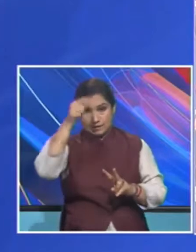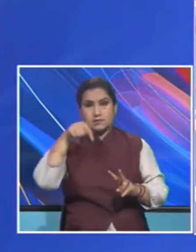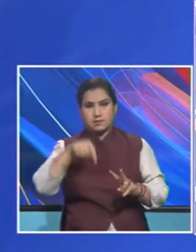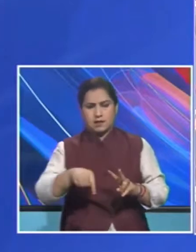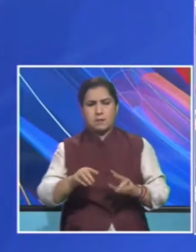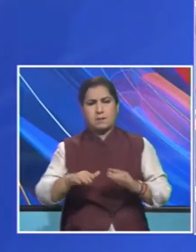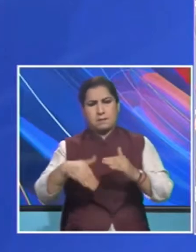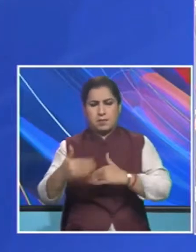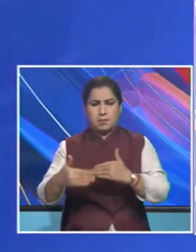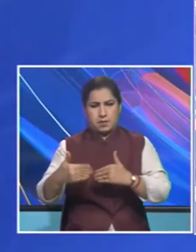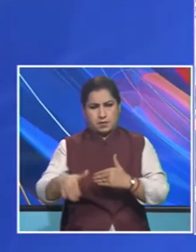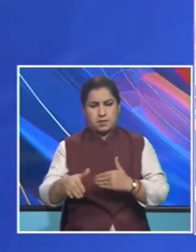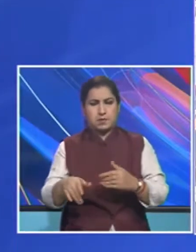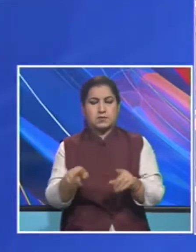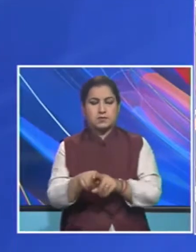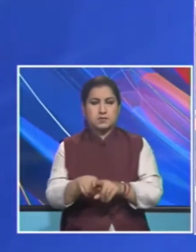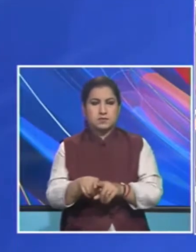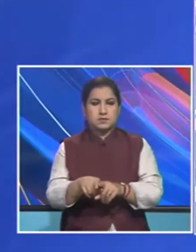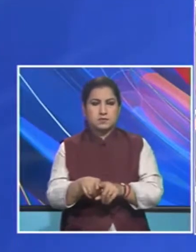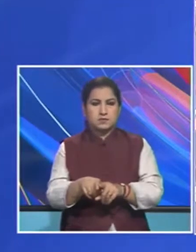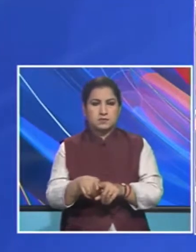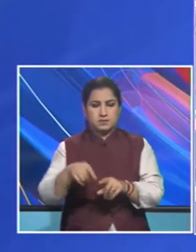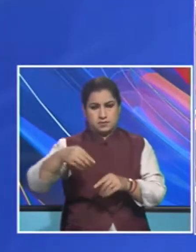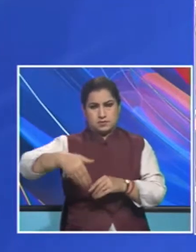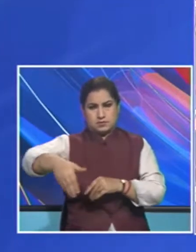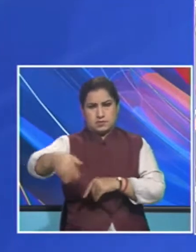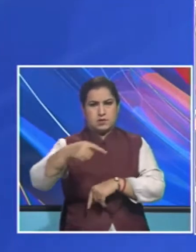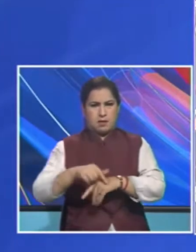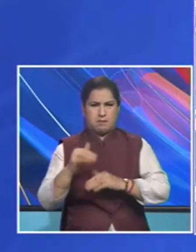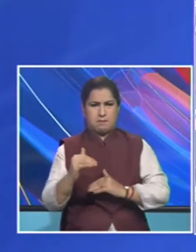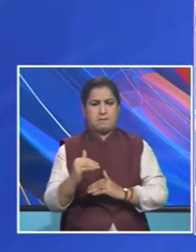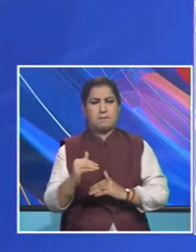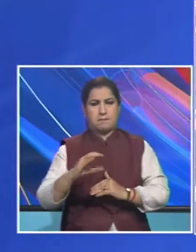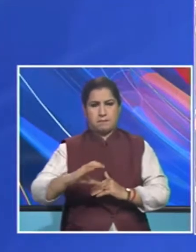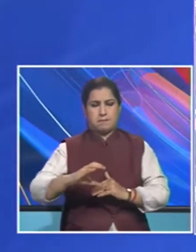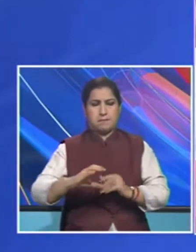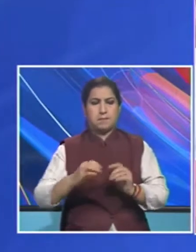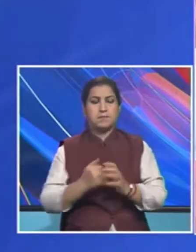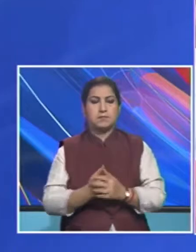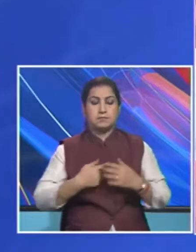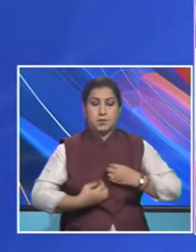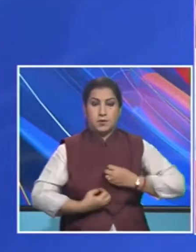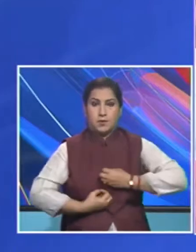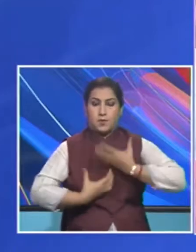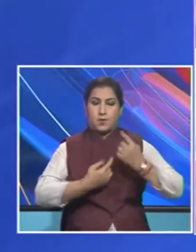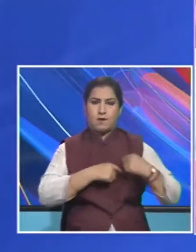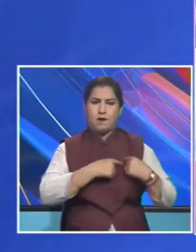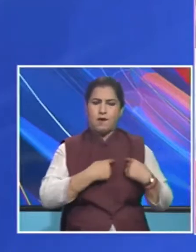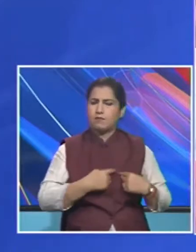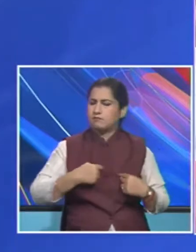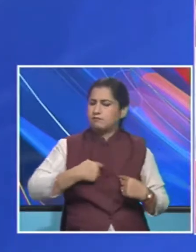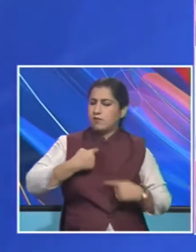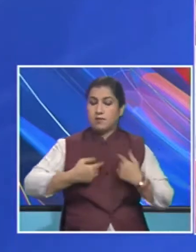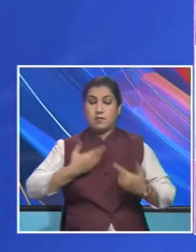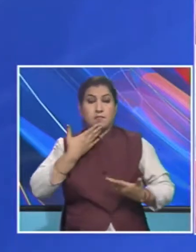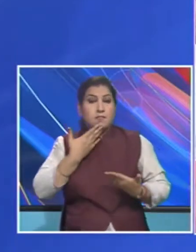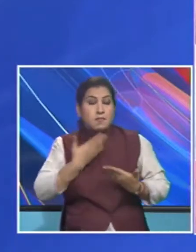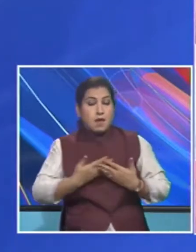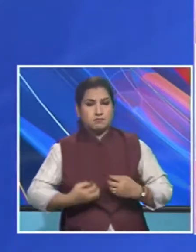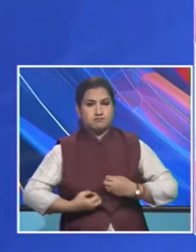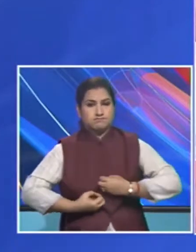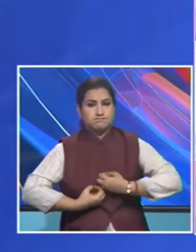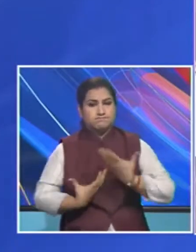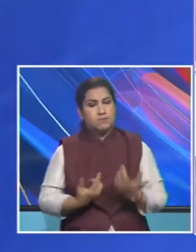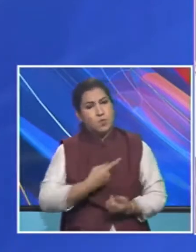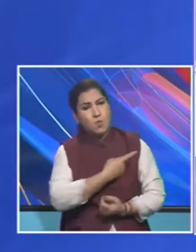considered as read in view of the time constraint. I express my heartfelt gratitude to